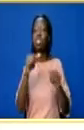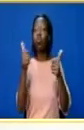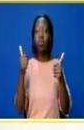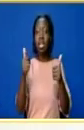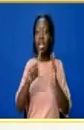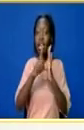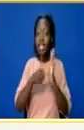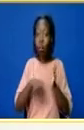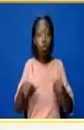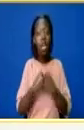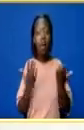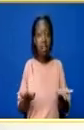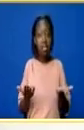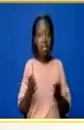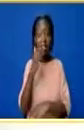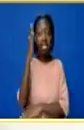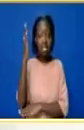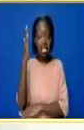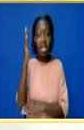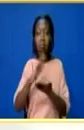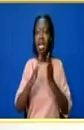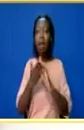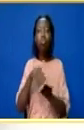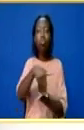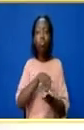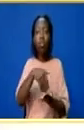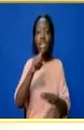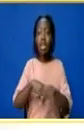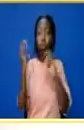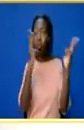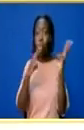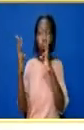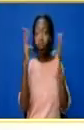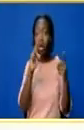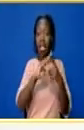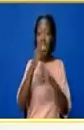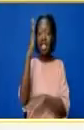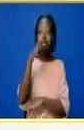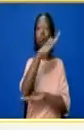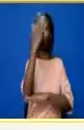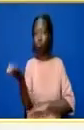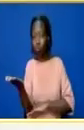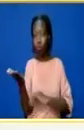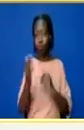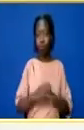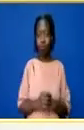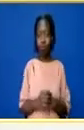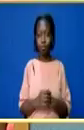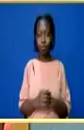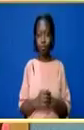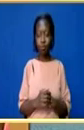Later on, what will happen to the tree? It becomes weak. When the wind comes, blows it off, falls on the house.